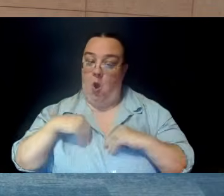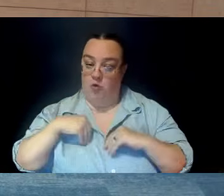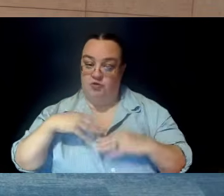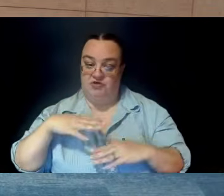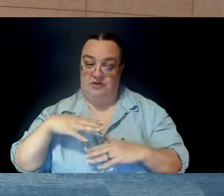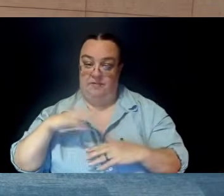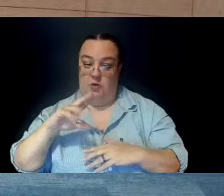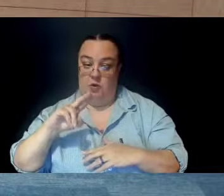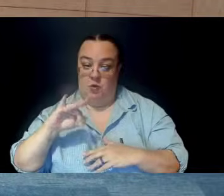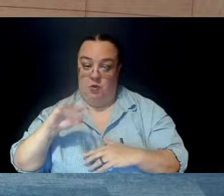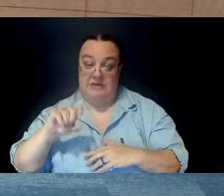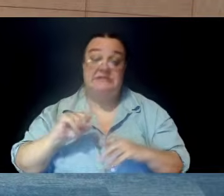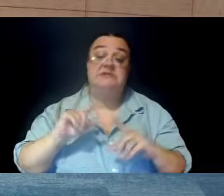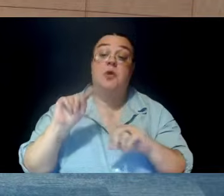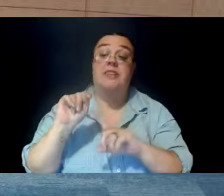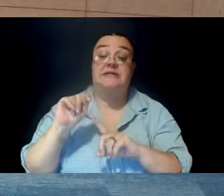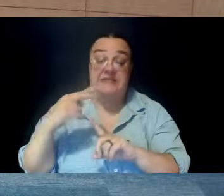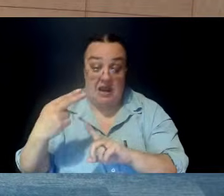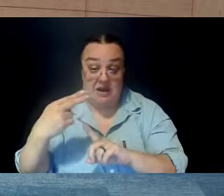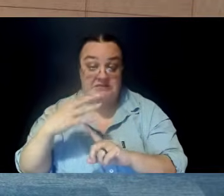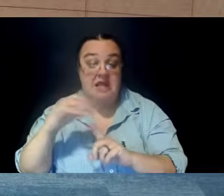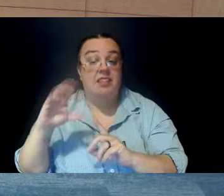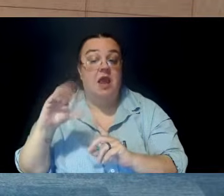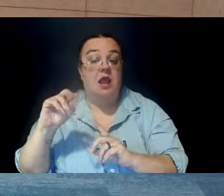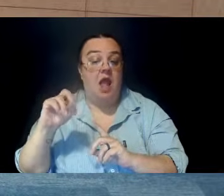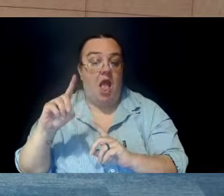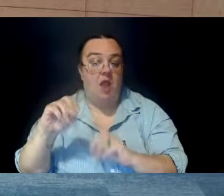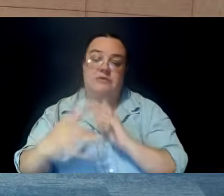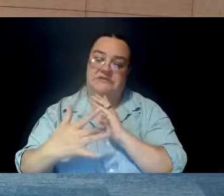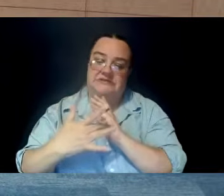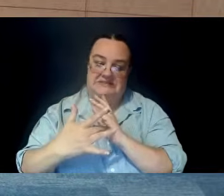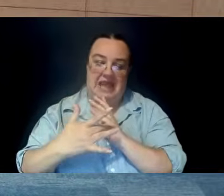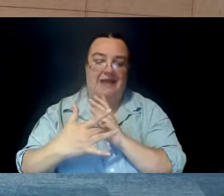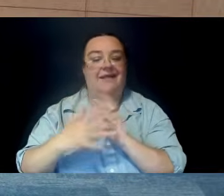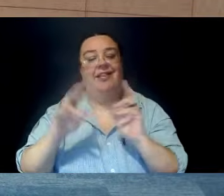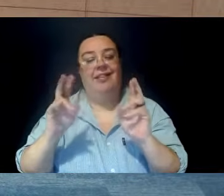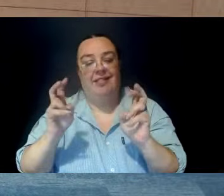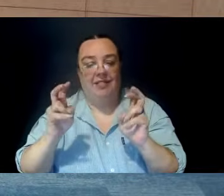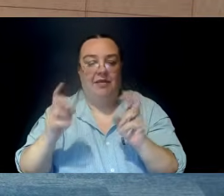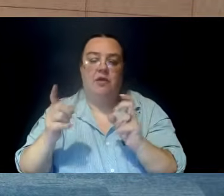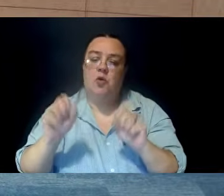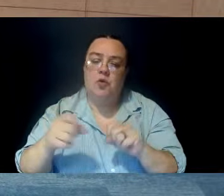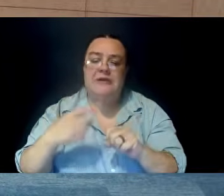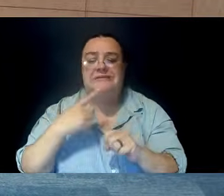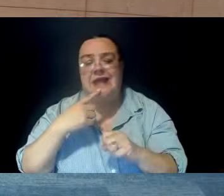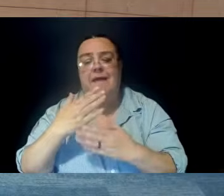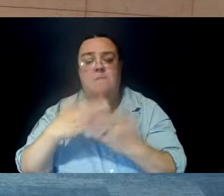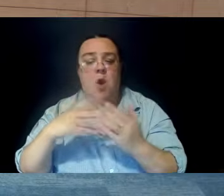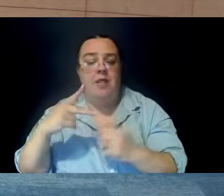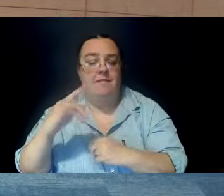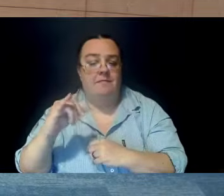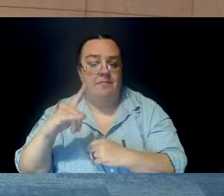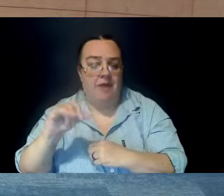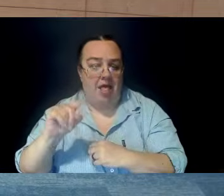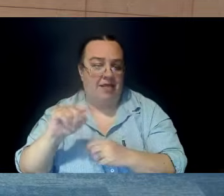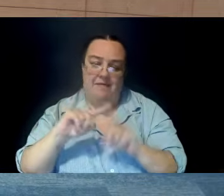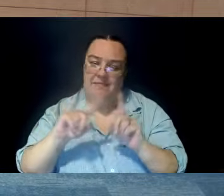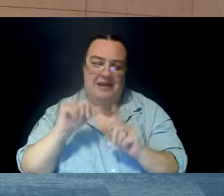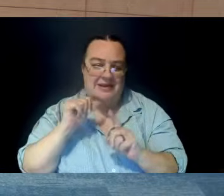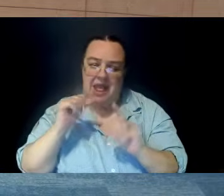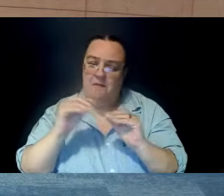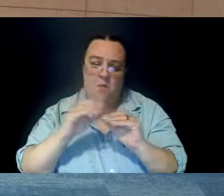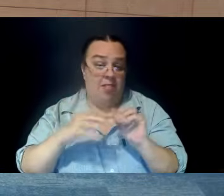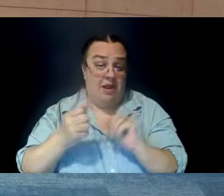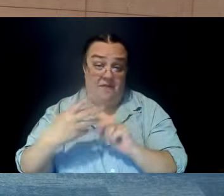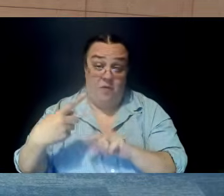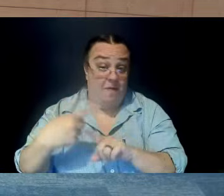the townhouses and the condominiums are technically part of I guess you could say they're part of the pilot, but they won't be more than a few months